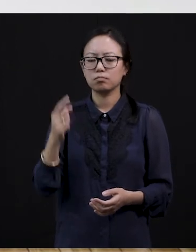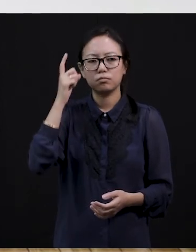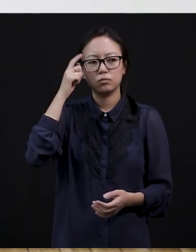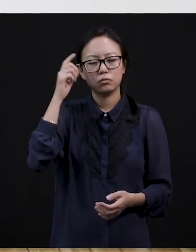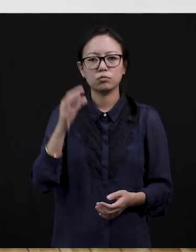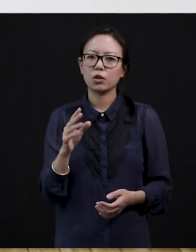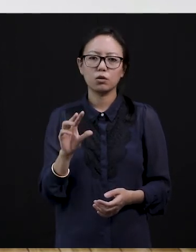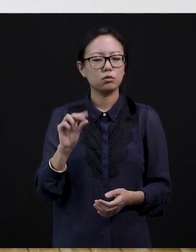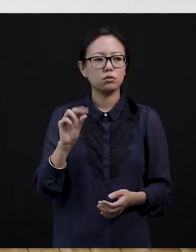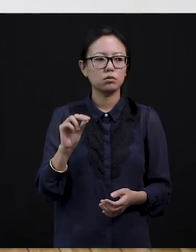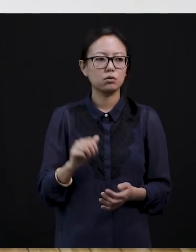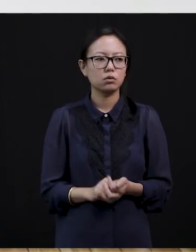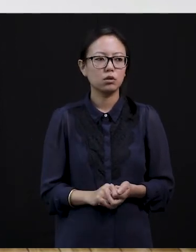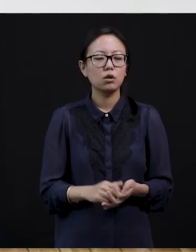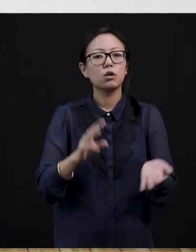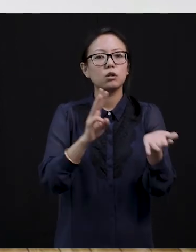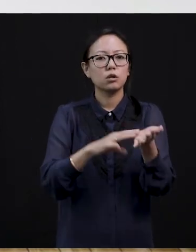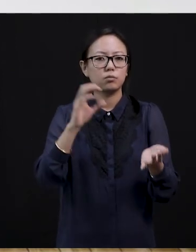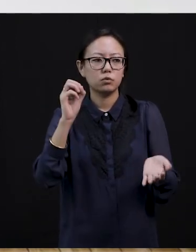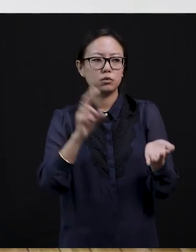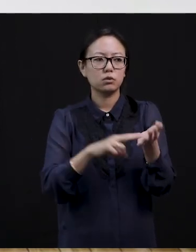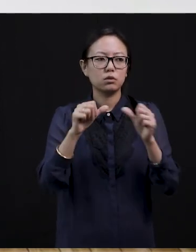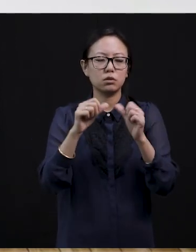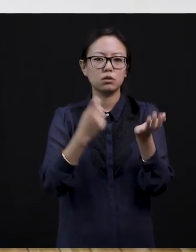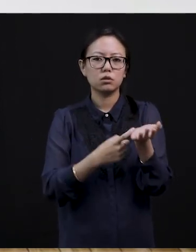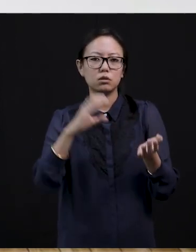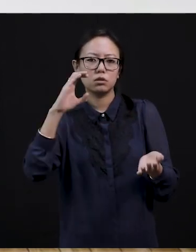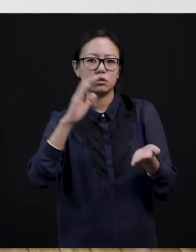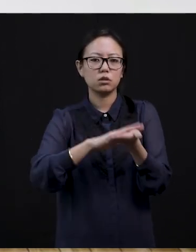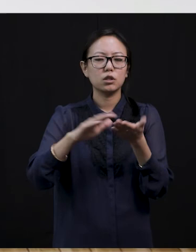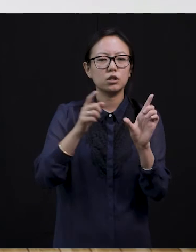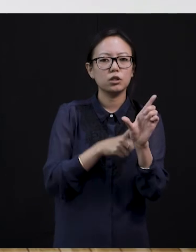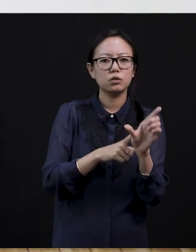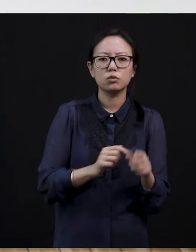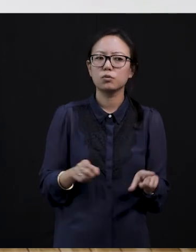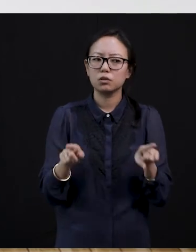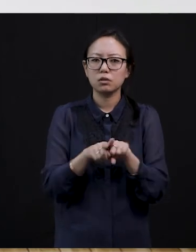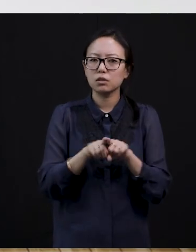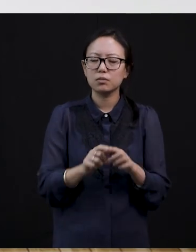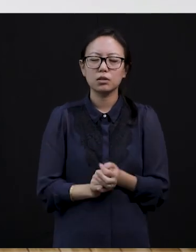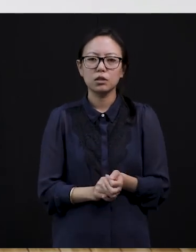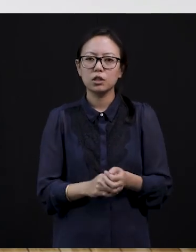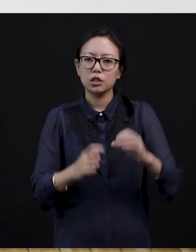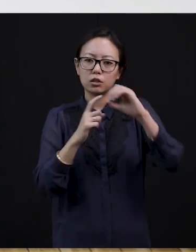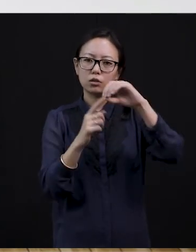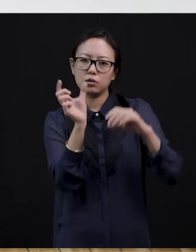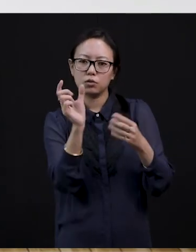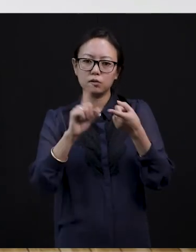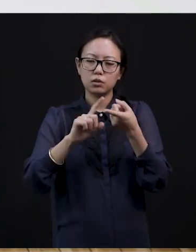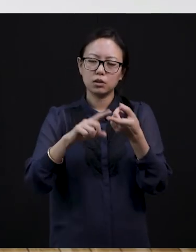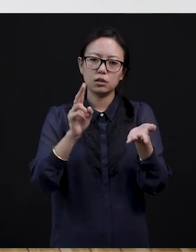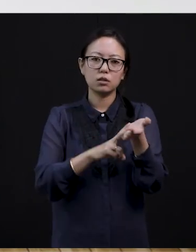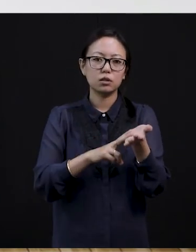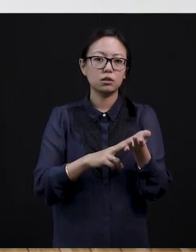the living example is the Britain queen, who has been ruling since a long time. So, but here the queen